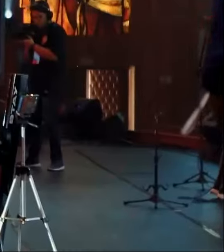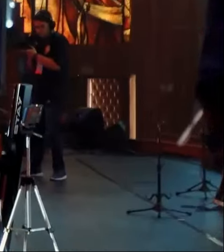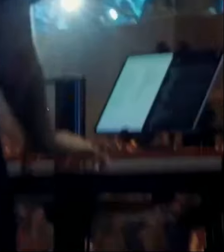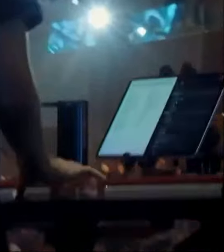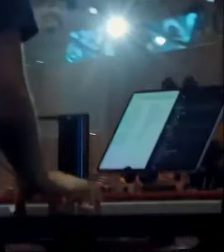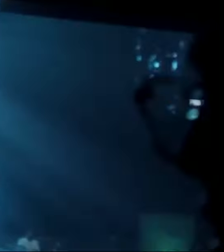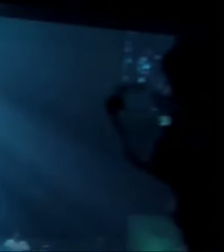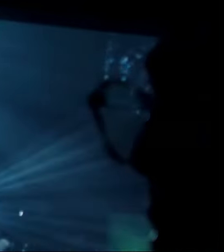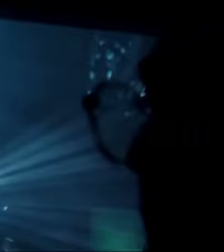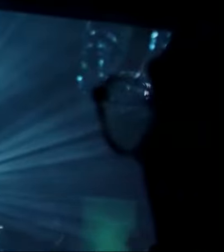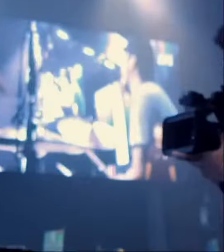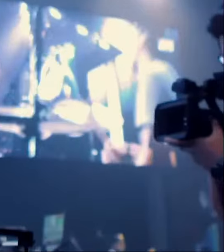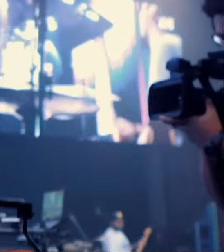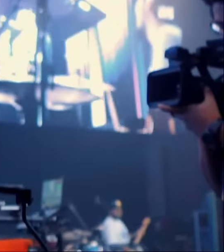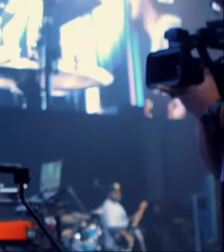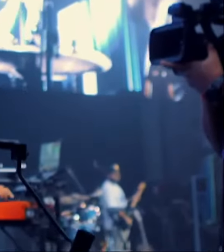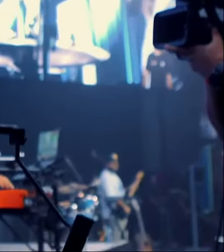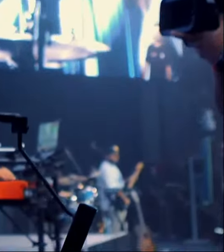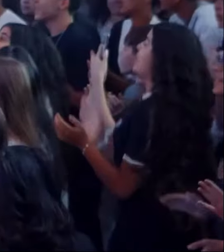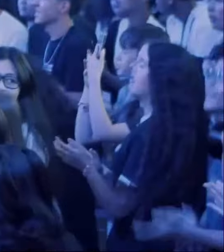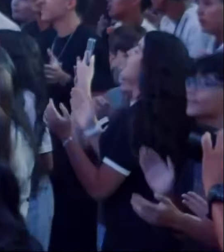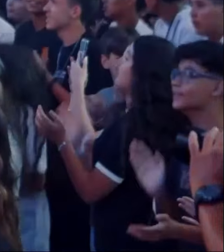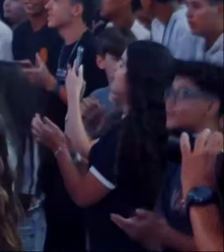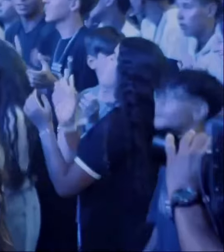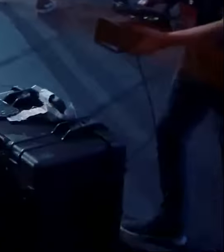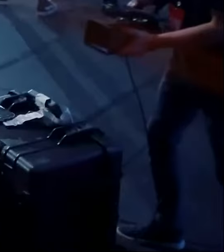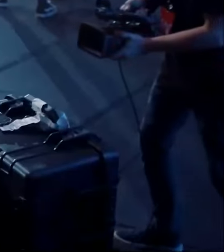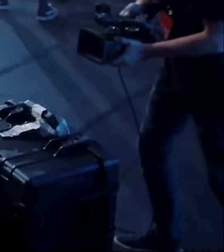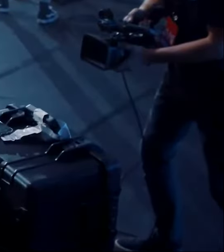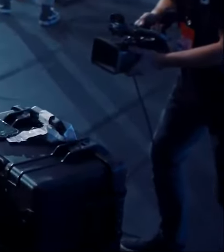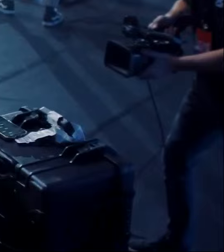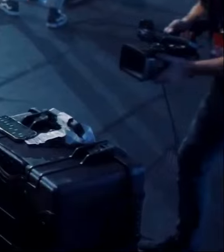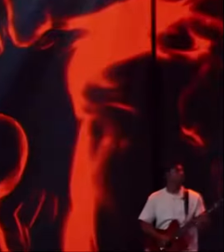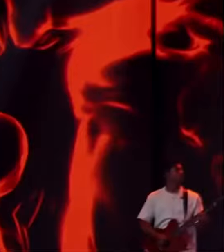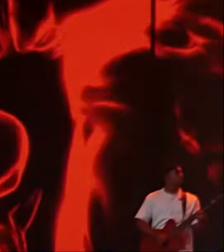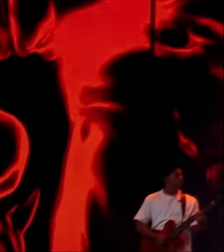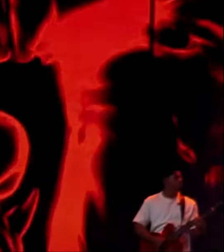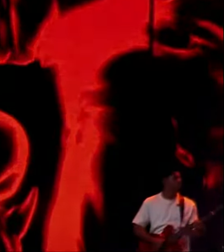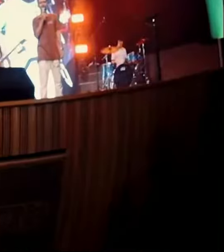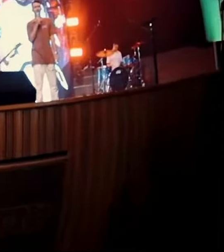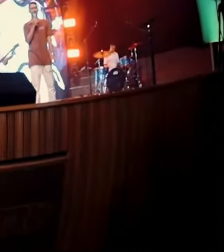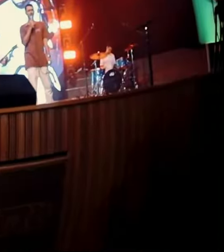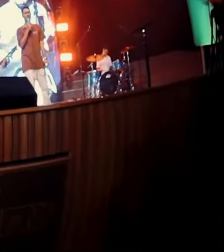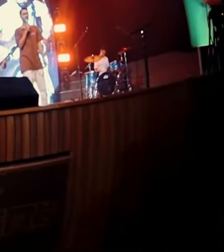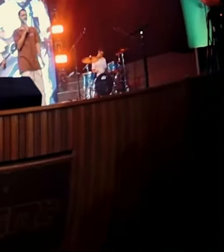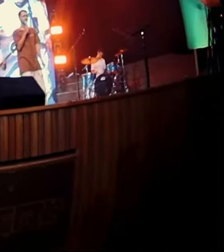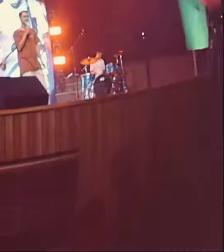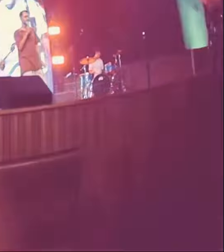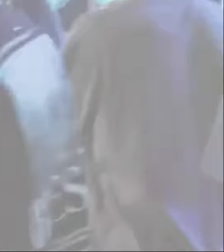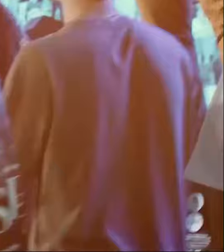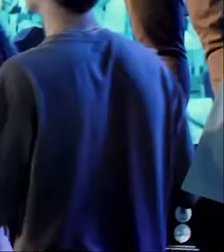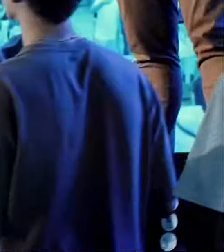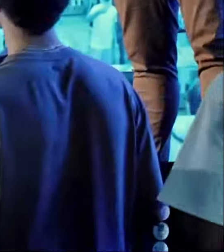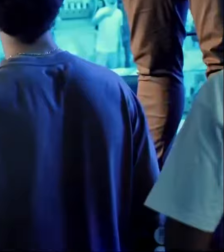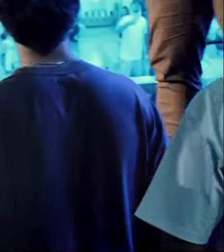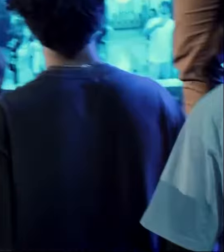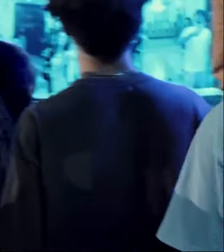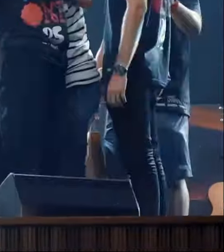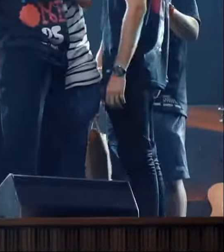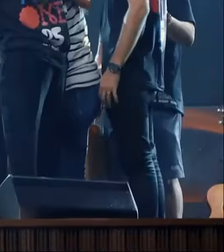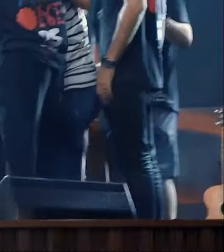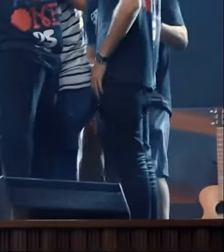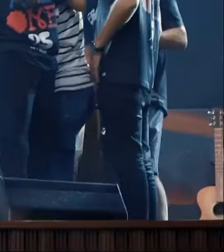blessings every day. Thankful that your kingdom's on the way. Angels all around me, hear them saying